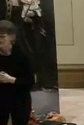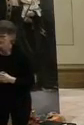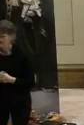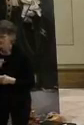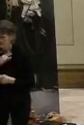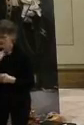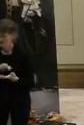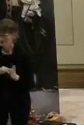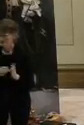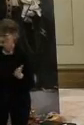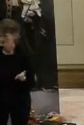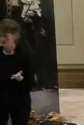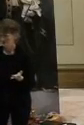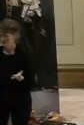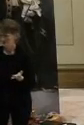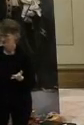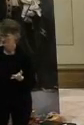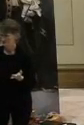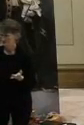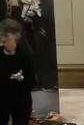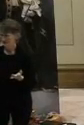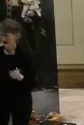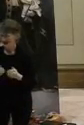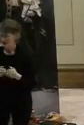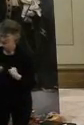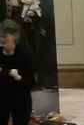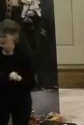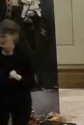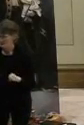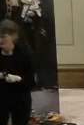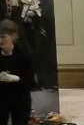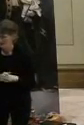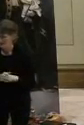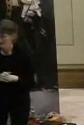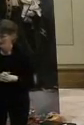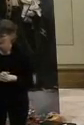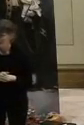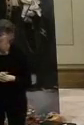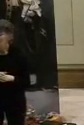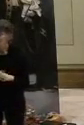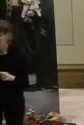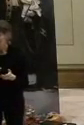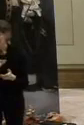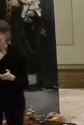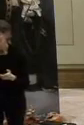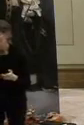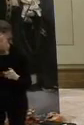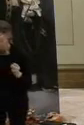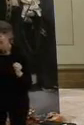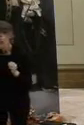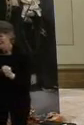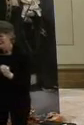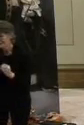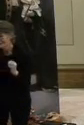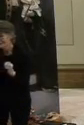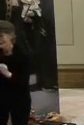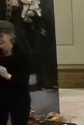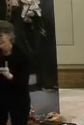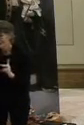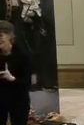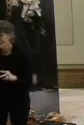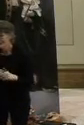Christ. What does a priest do? I should probably be careful with that, because I don't sit at the rectory